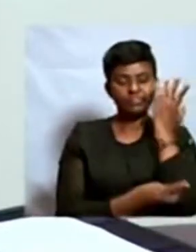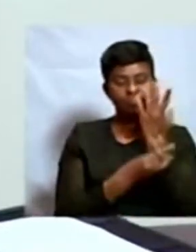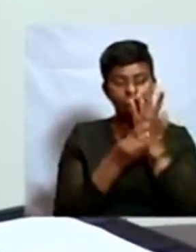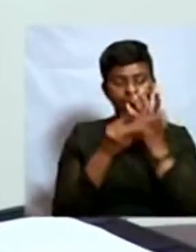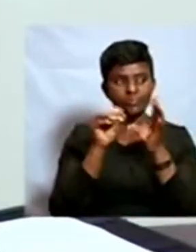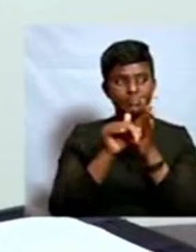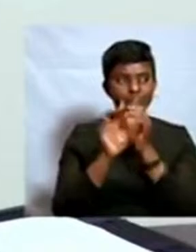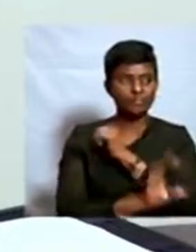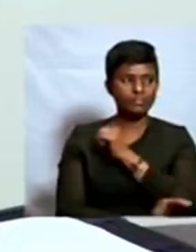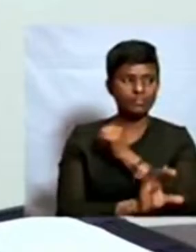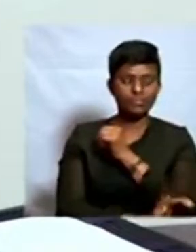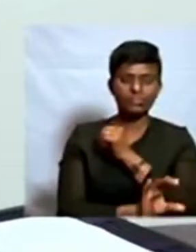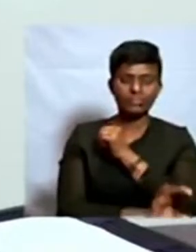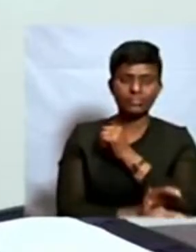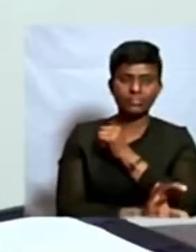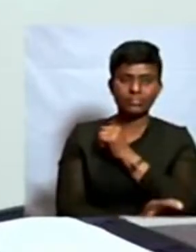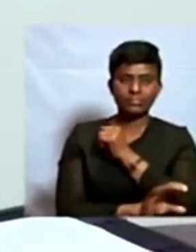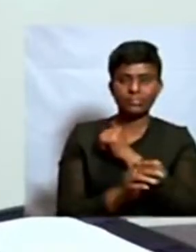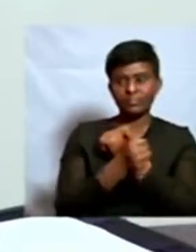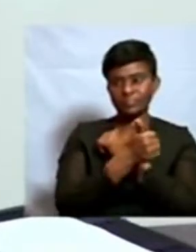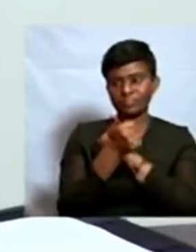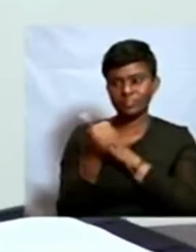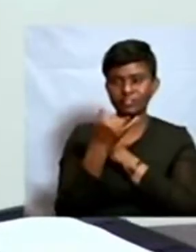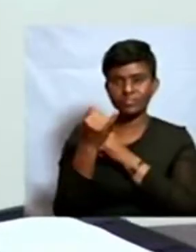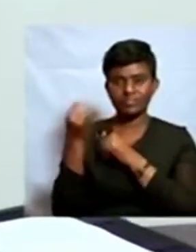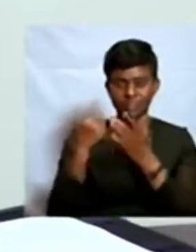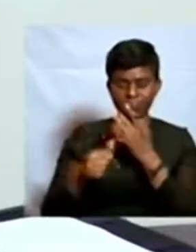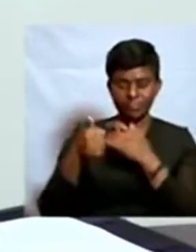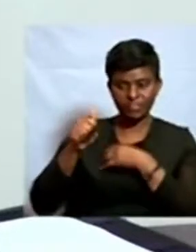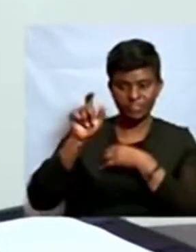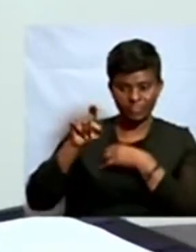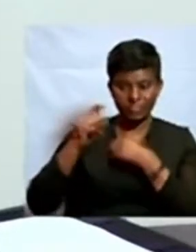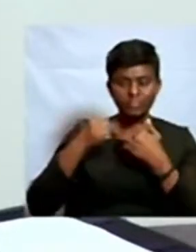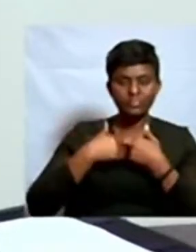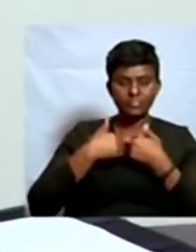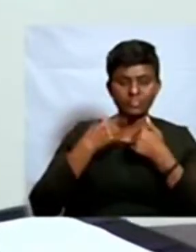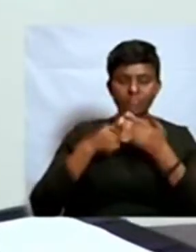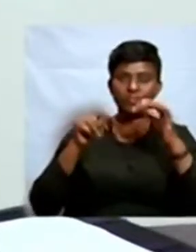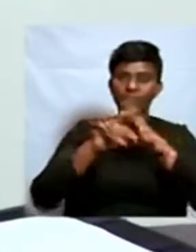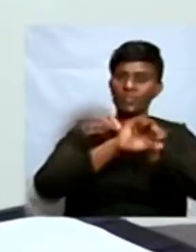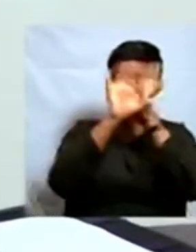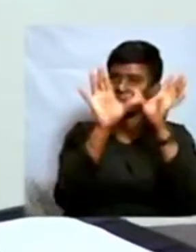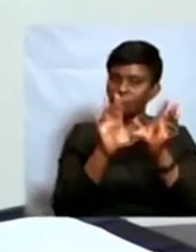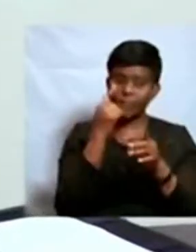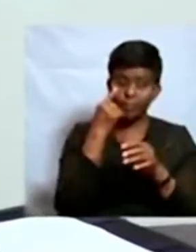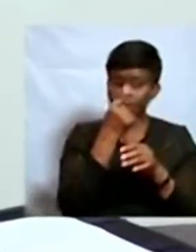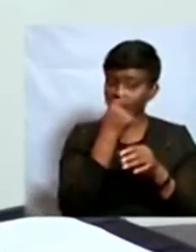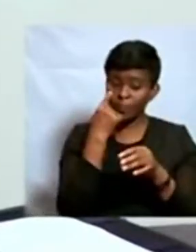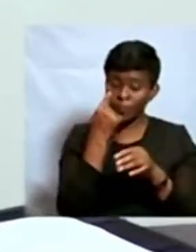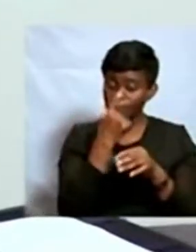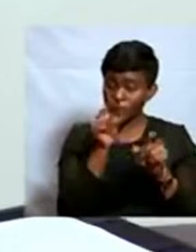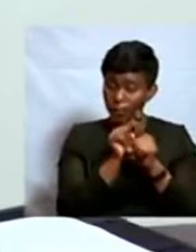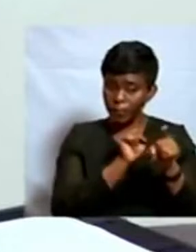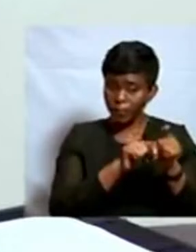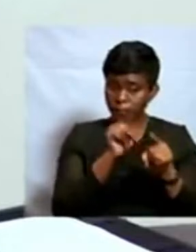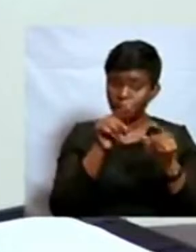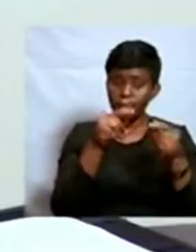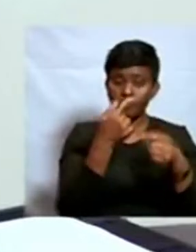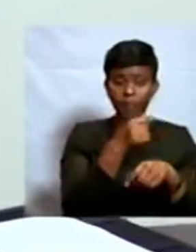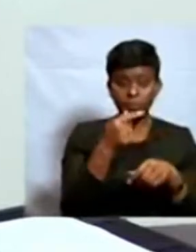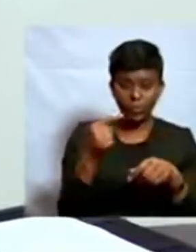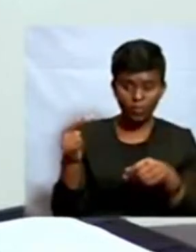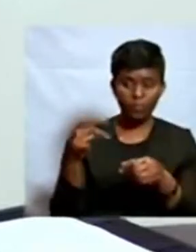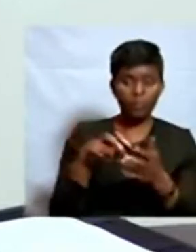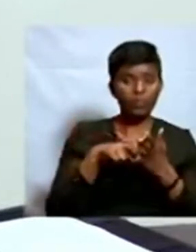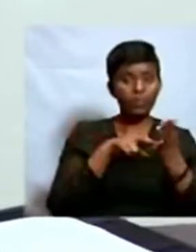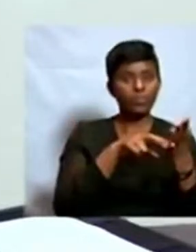the country. The other issue that he needs to have a clear oversight is the dangerous goods